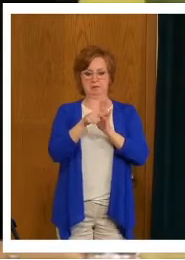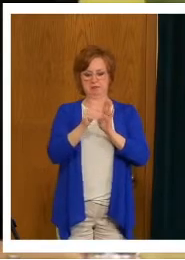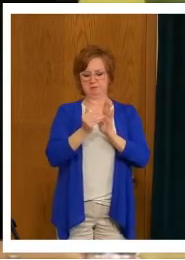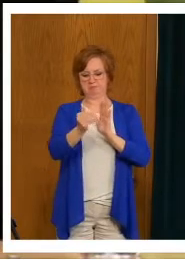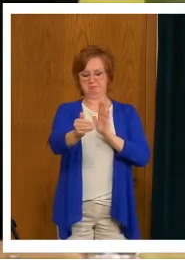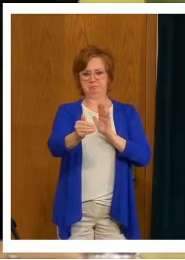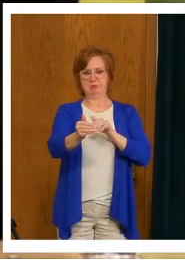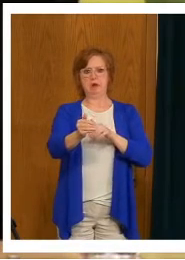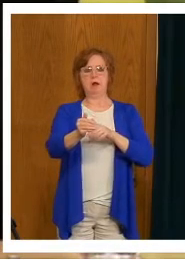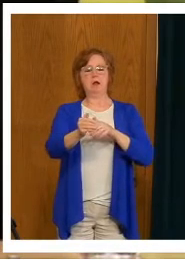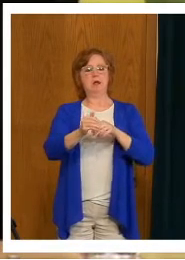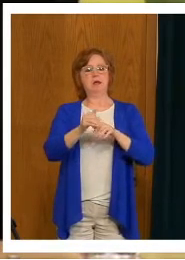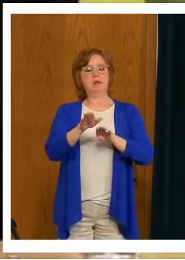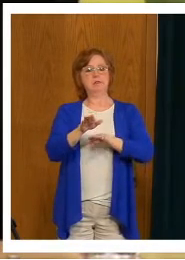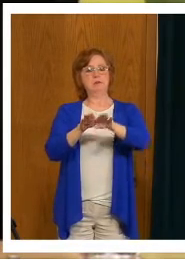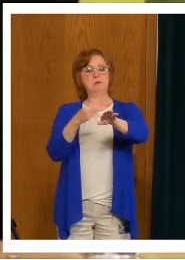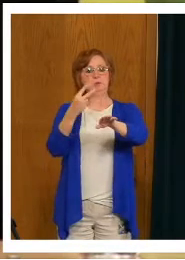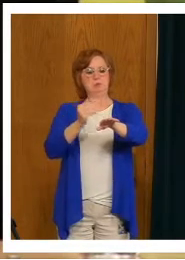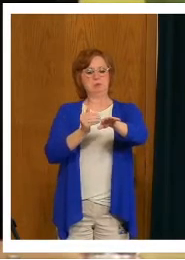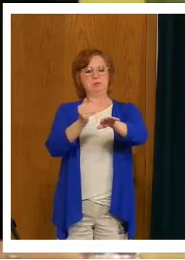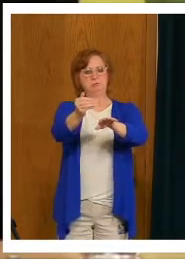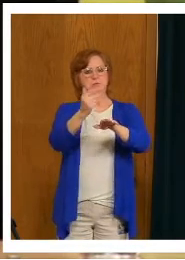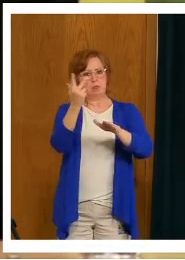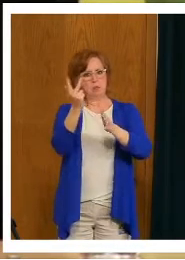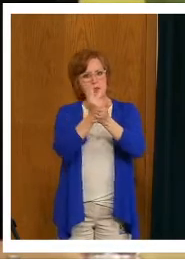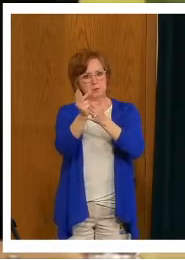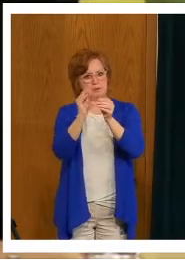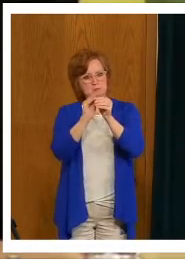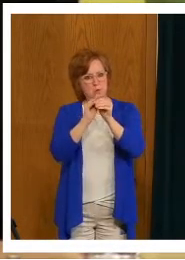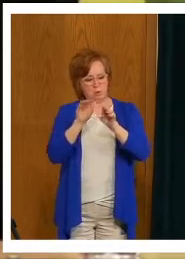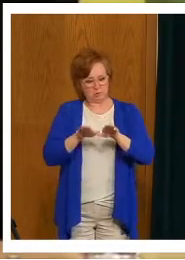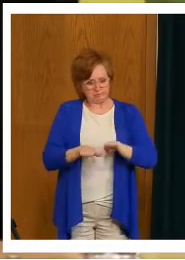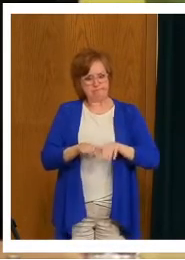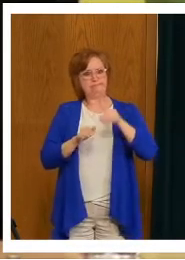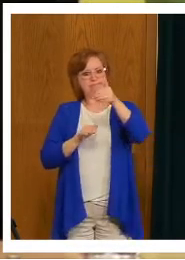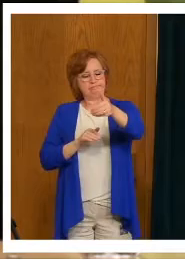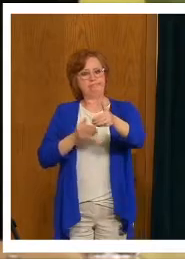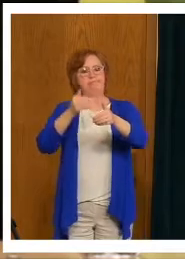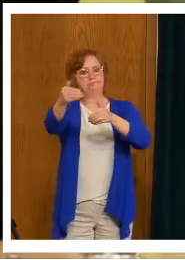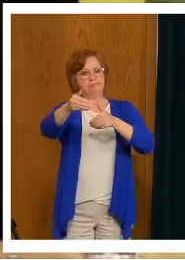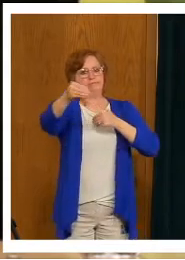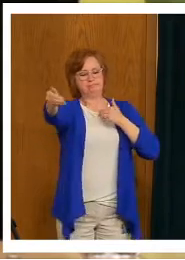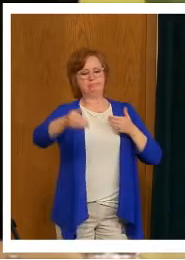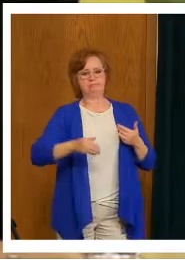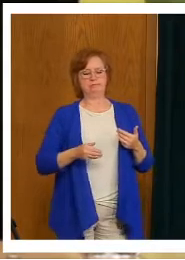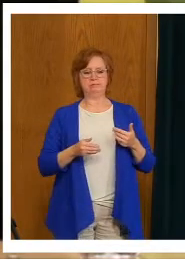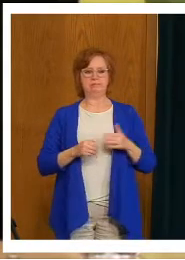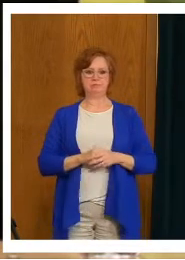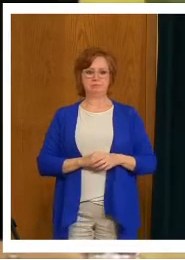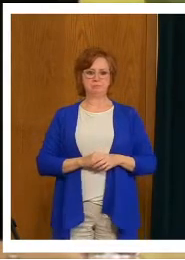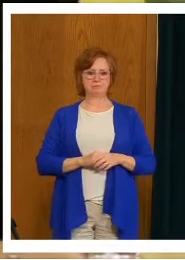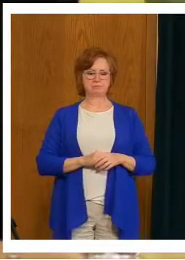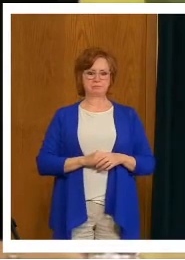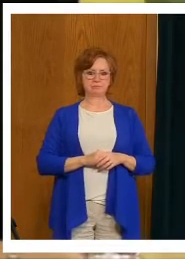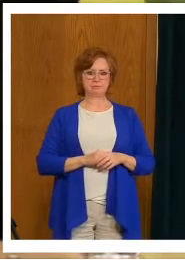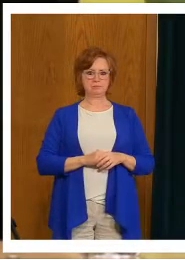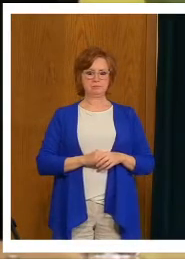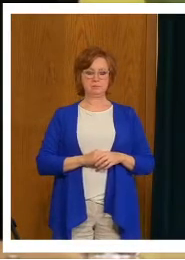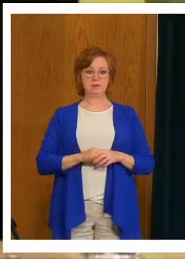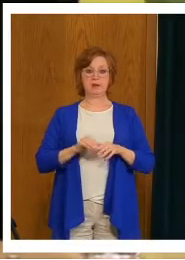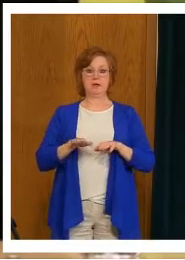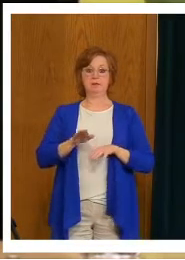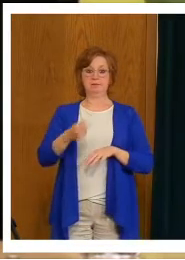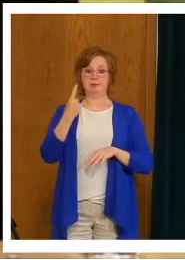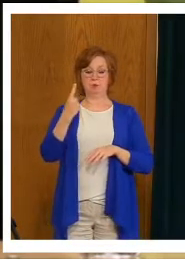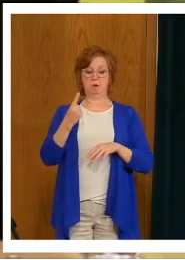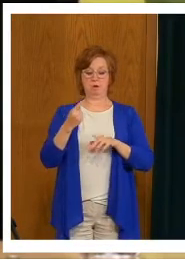two criteria have met. One is we've been through the first 3 weeks of May 30th, out to May 30th, where phase 1